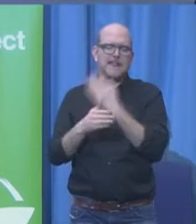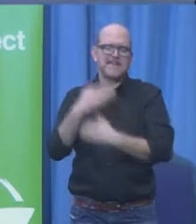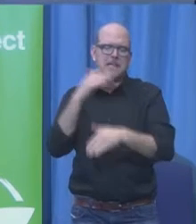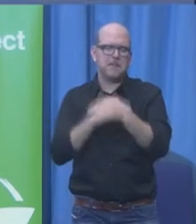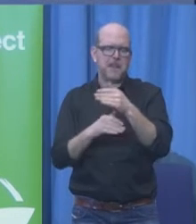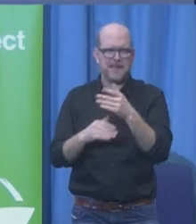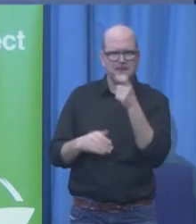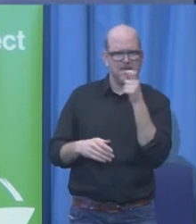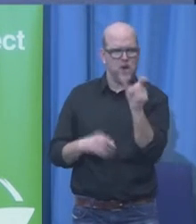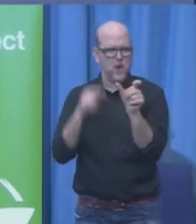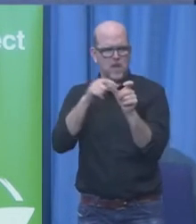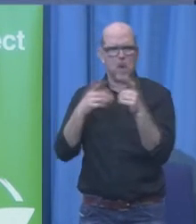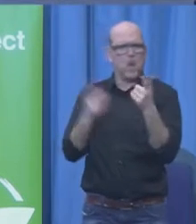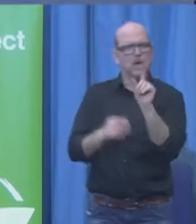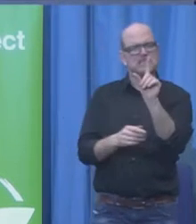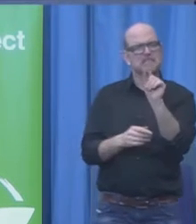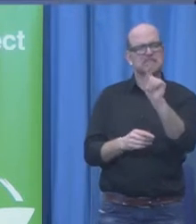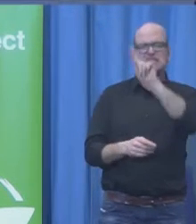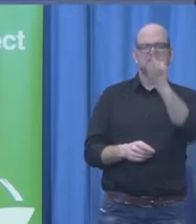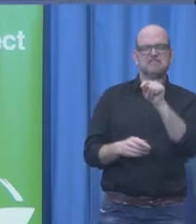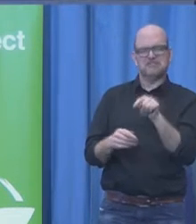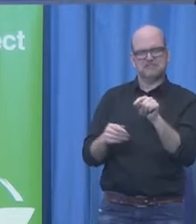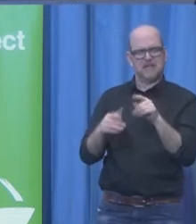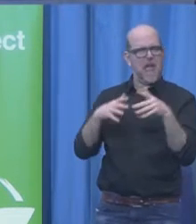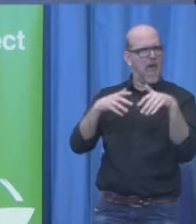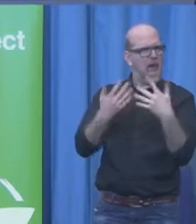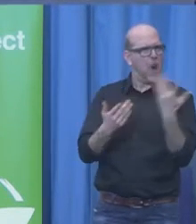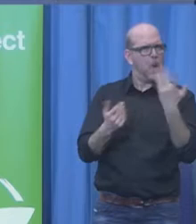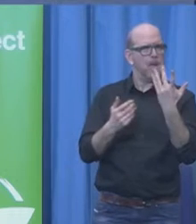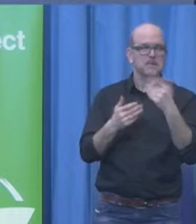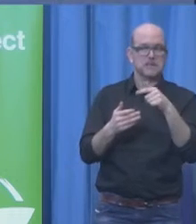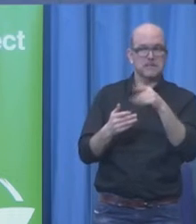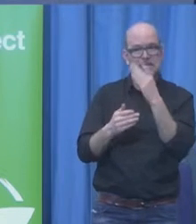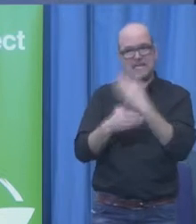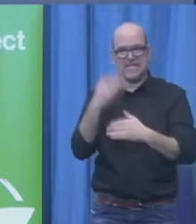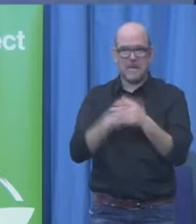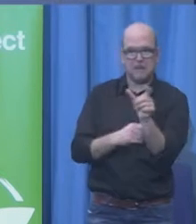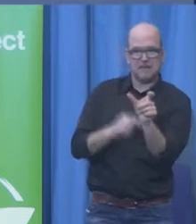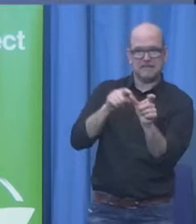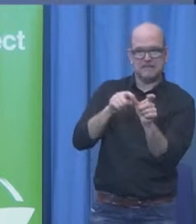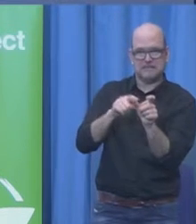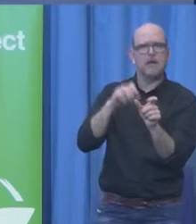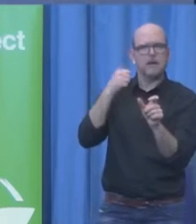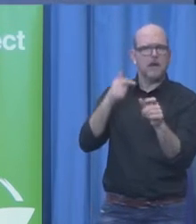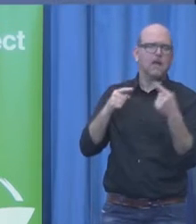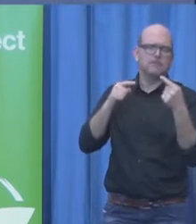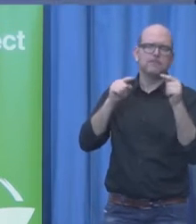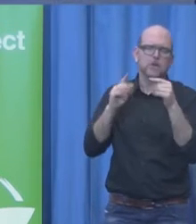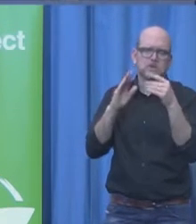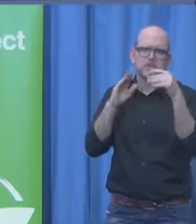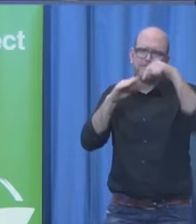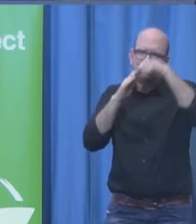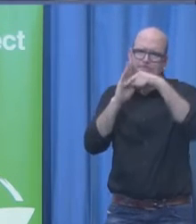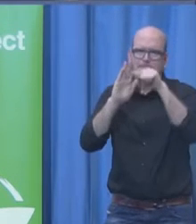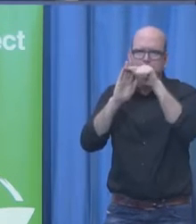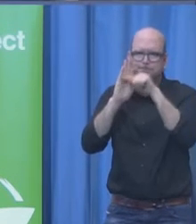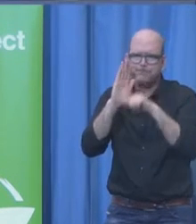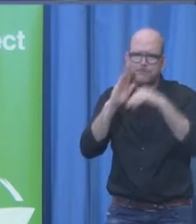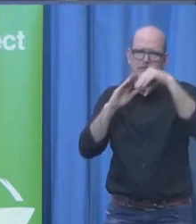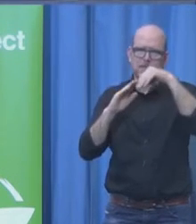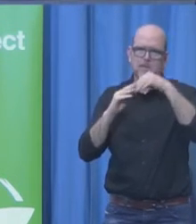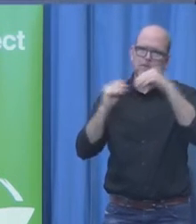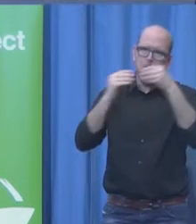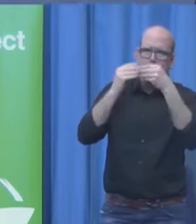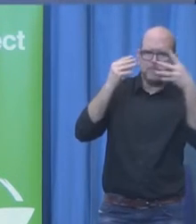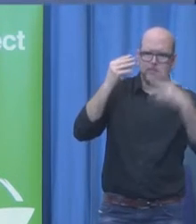definition has been evolving through jurisprudence to get more in line with the UN Convention on the Rights of